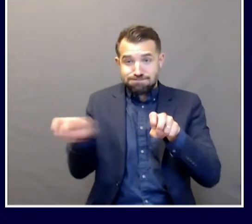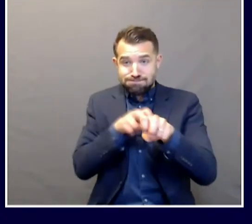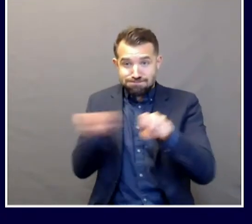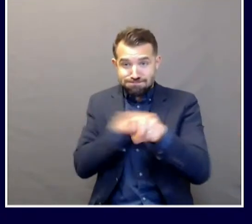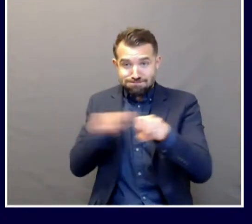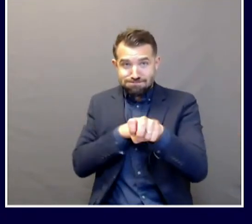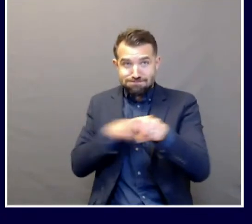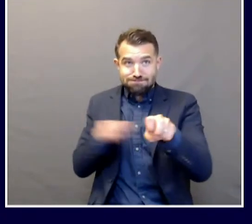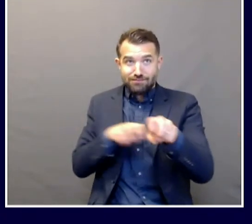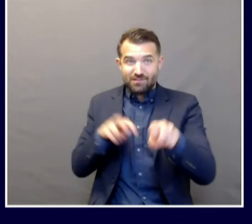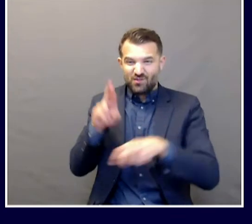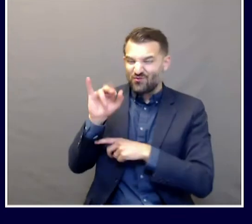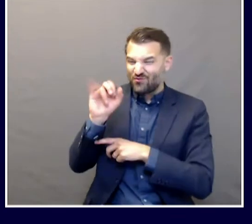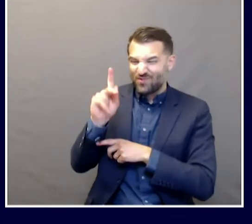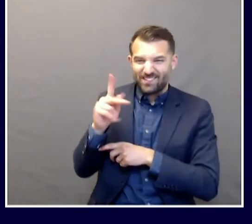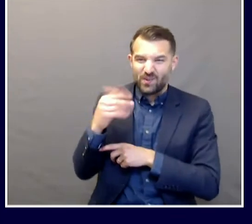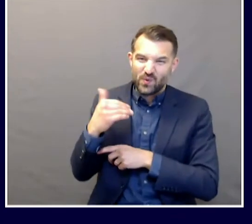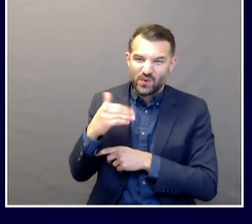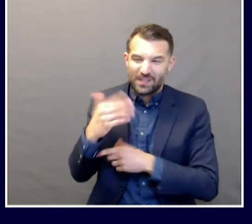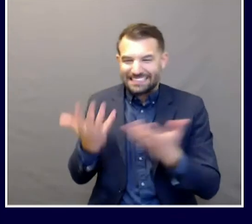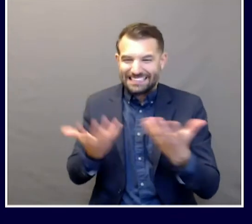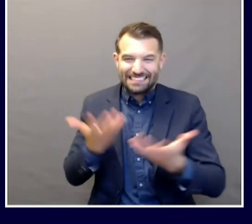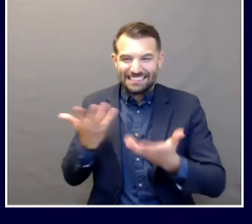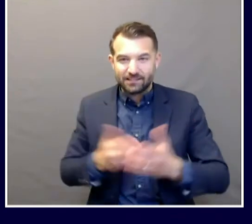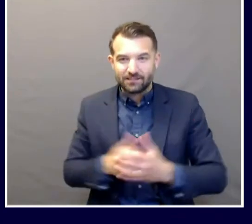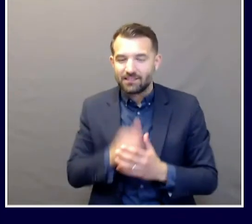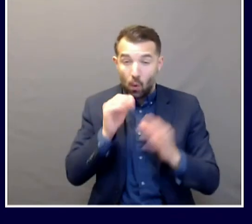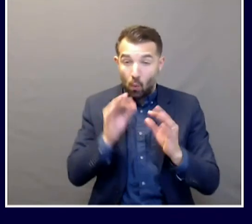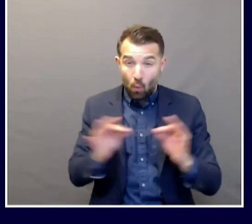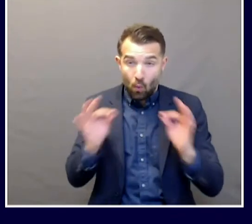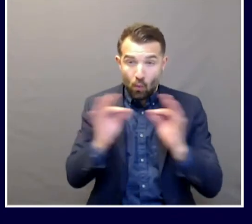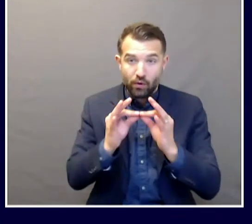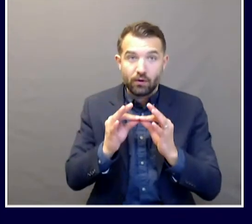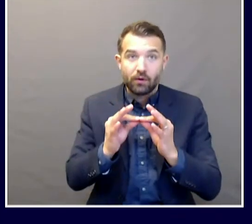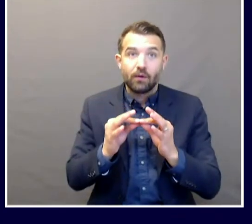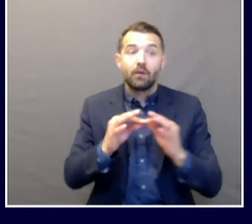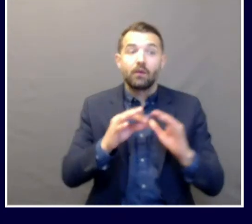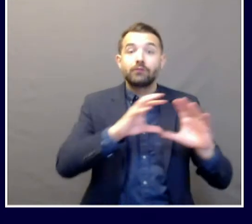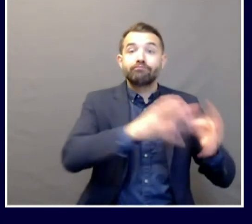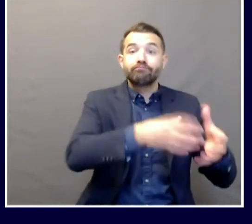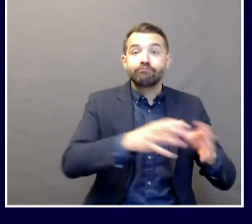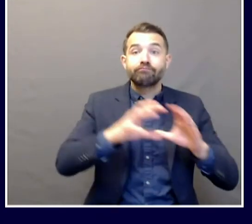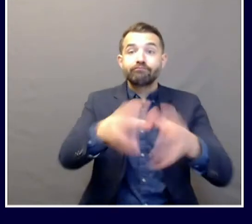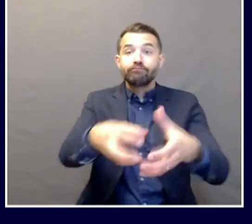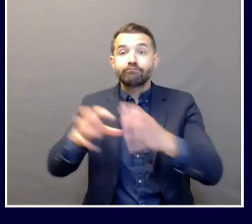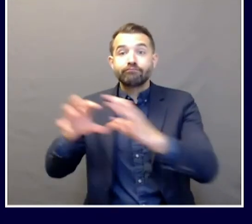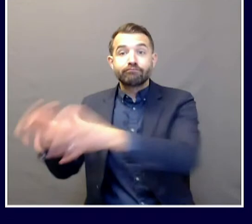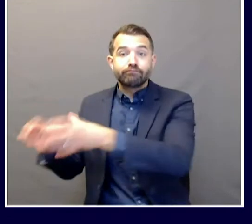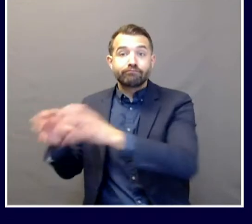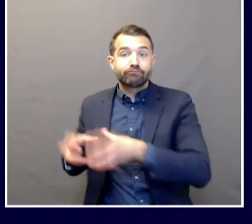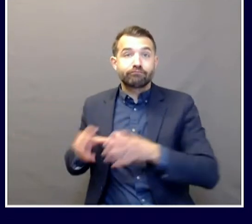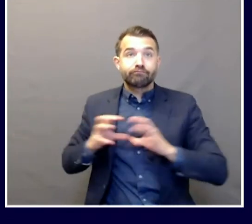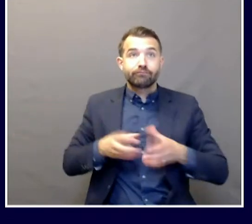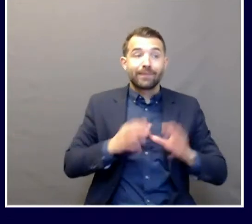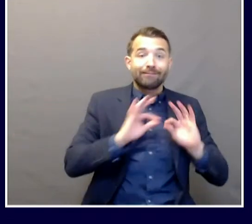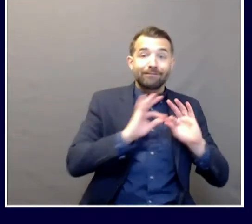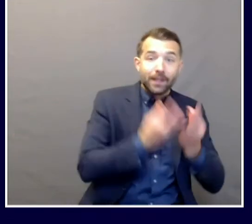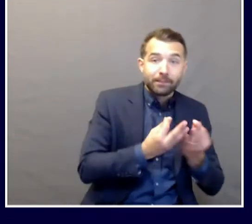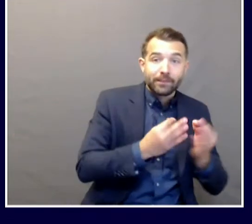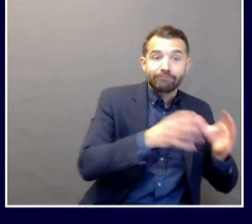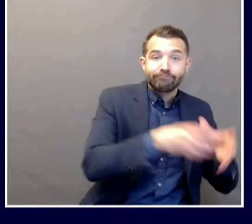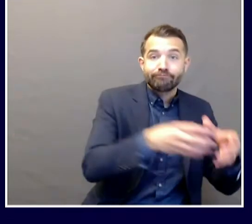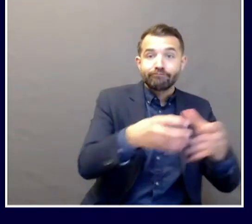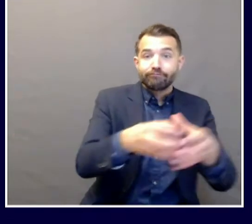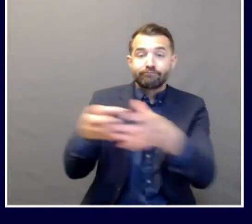other type events that are occurring outdoors where people are still spaced out. Now that's an opportunity to have